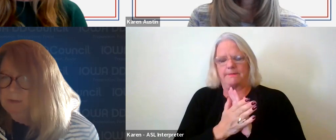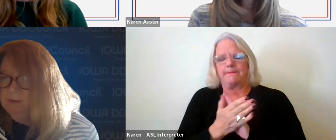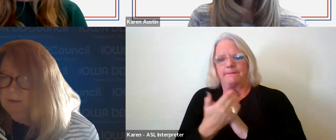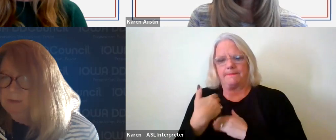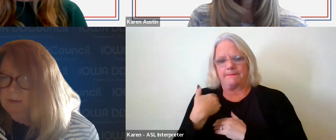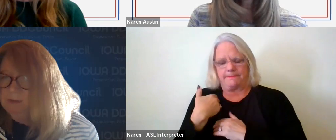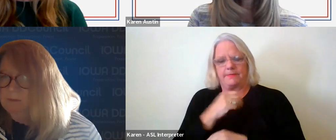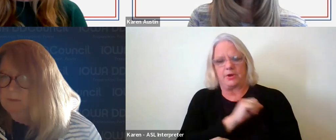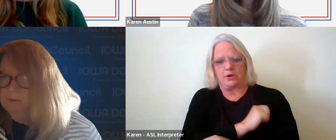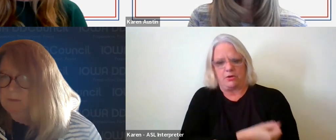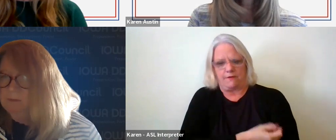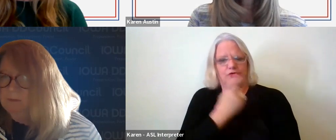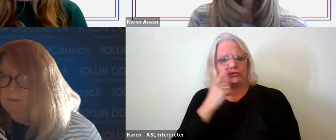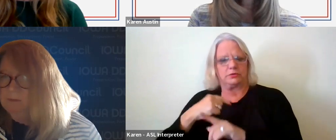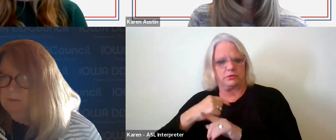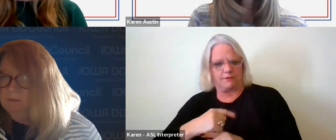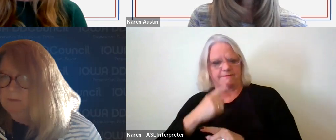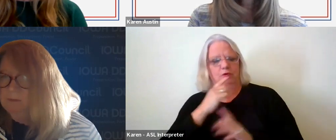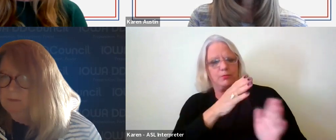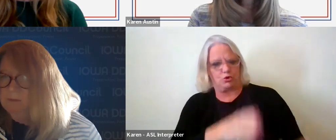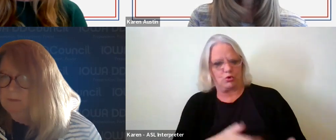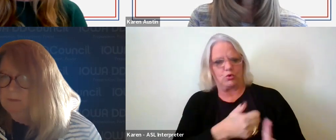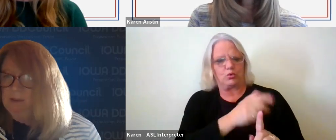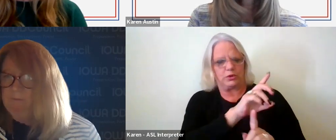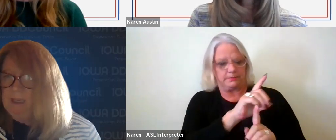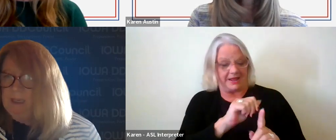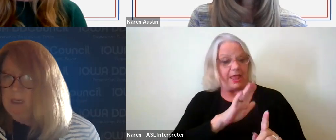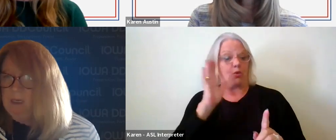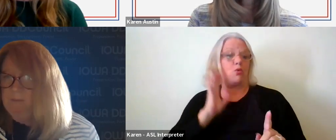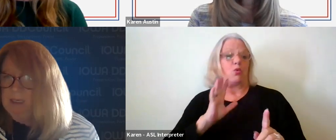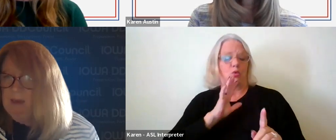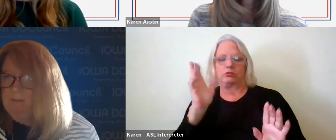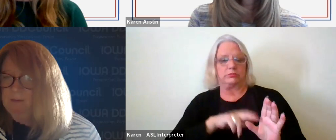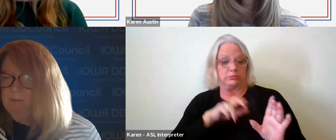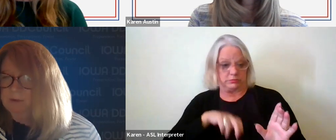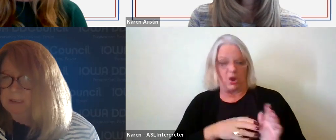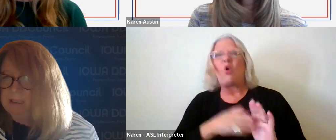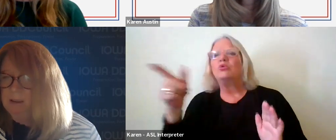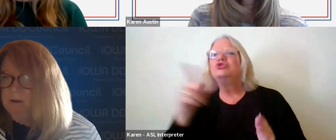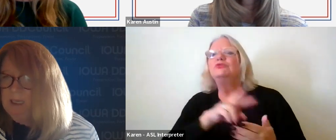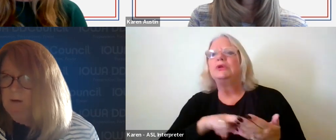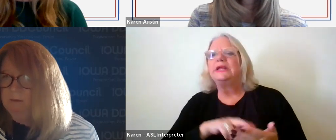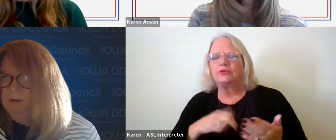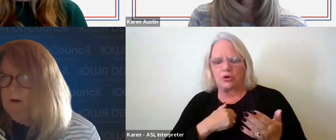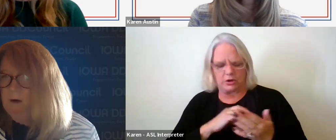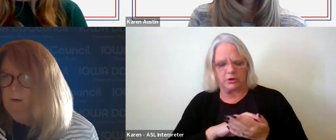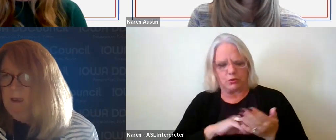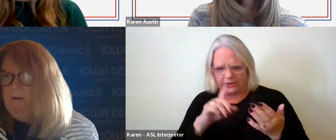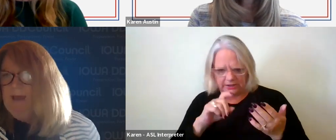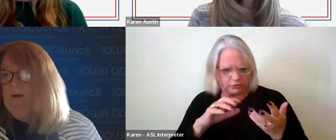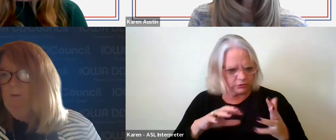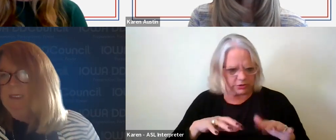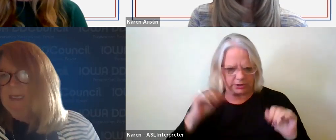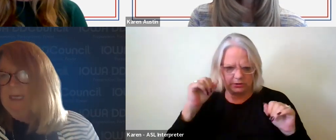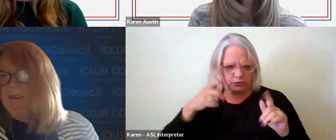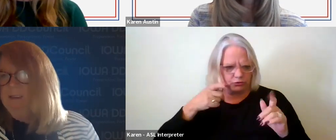guardian resigned and the current IAble account is unmanaged. We need to gain control of the account. The person cannot